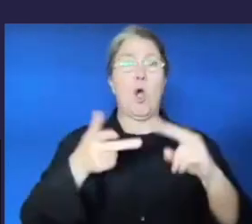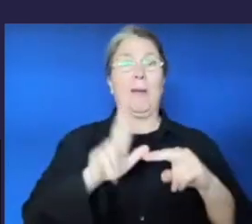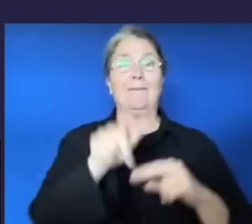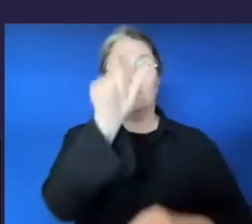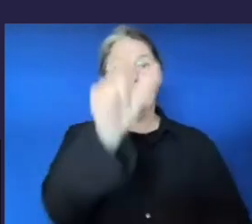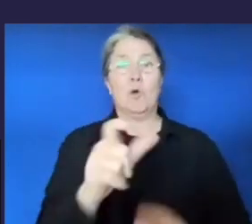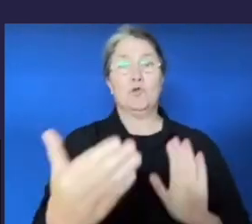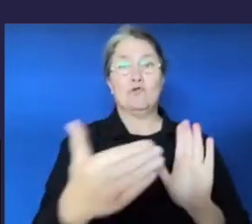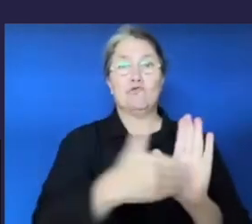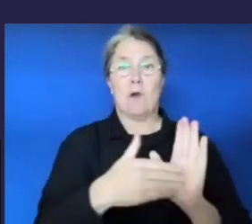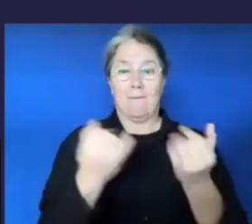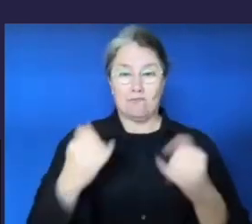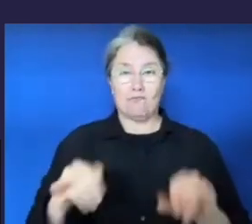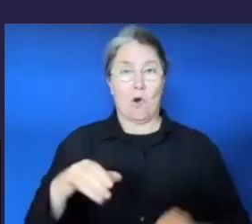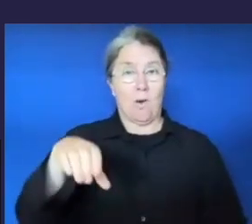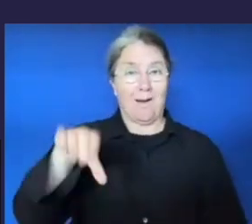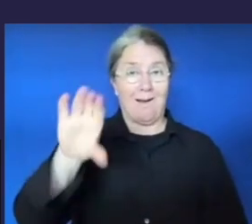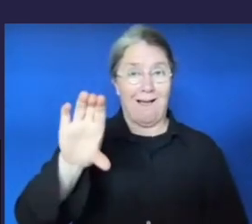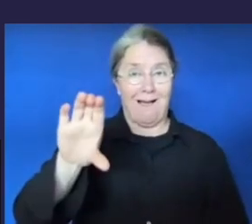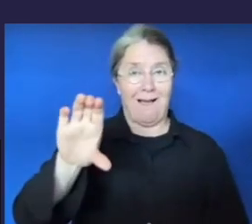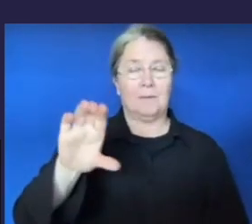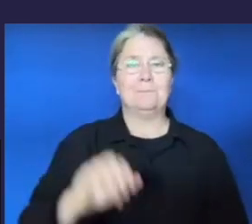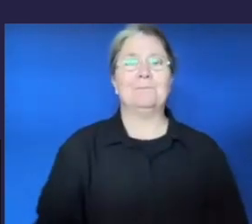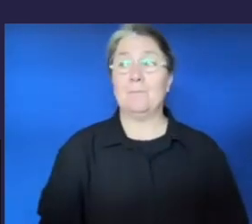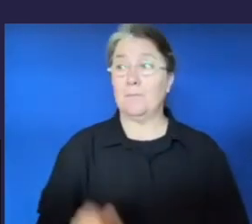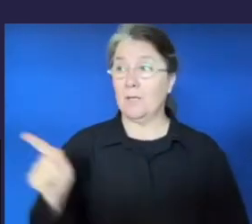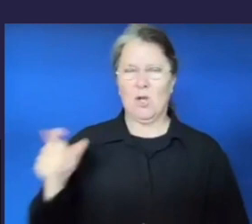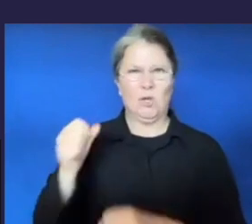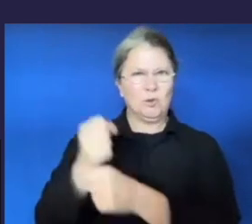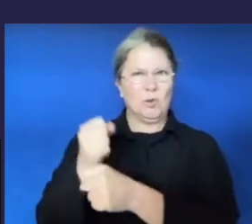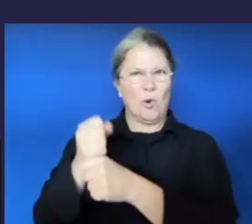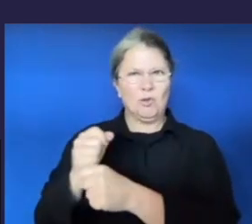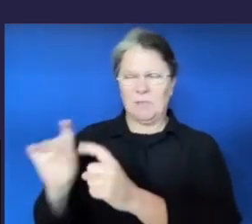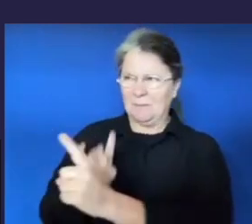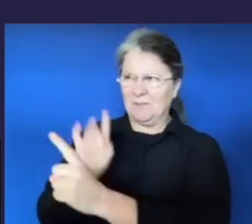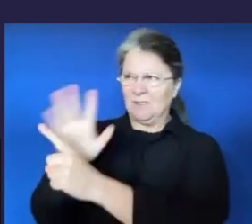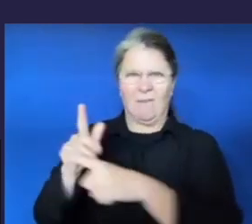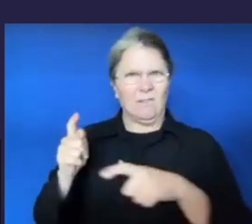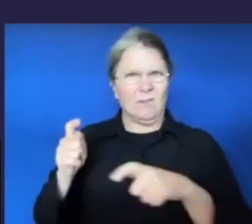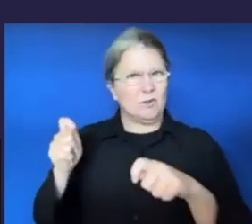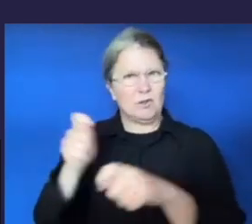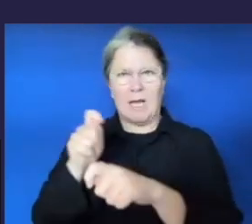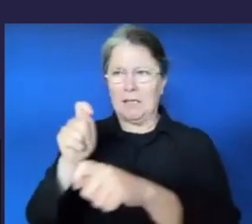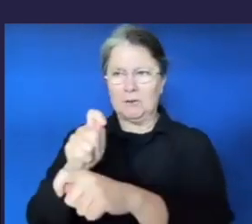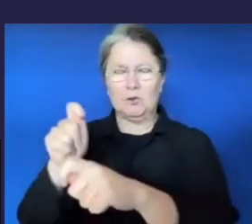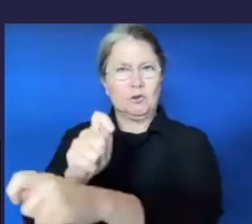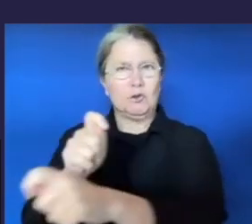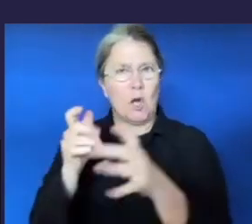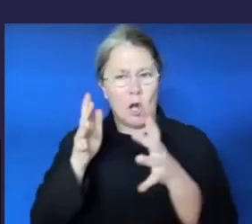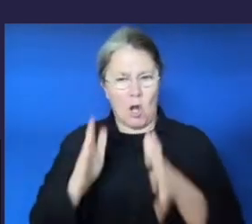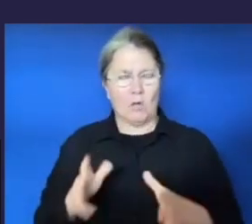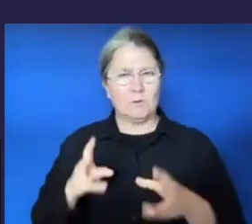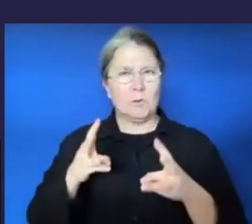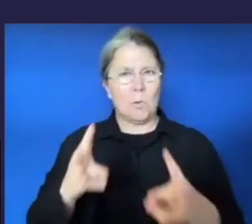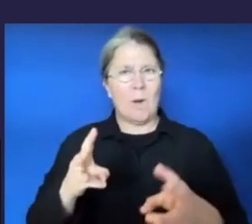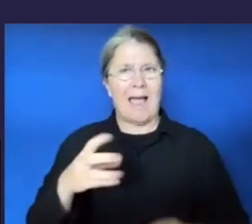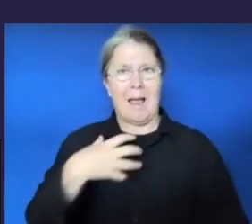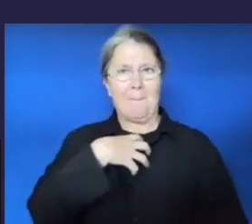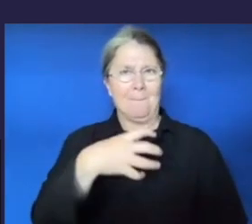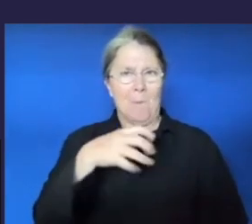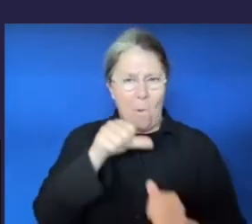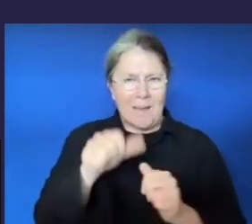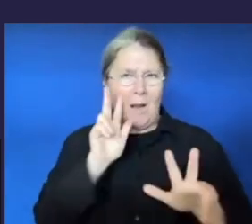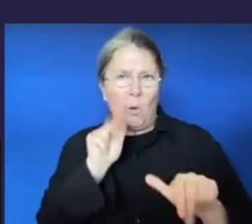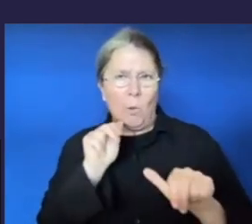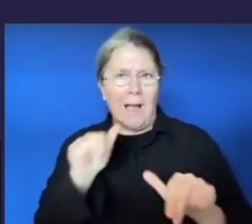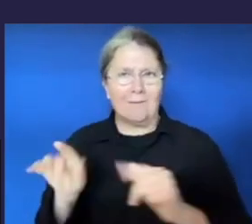card. George also changed in many ways while on the job. He began to have better hygiene. He began to take care of